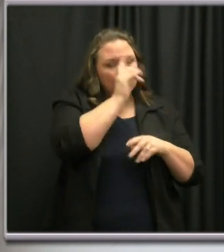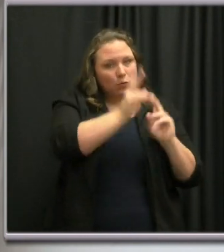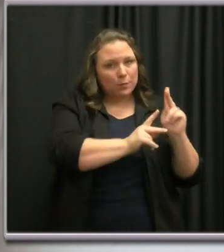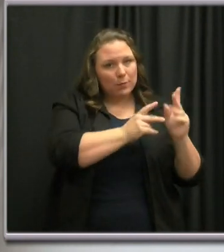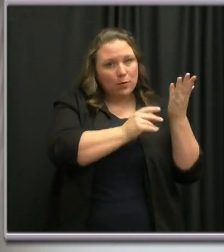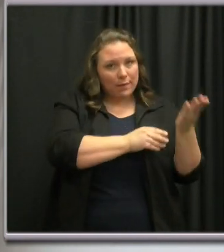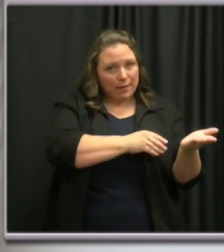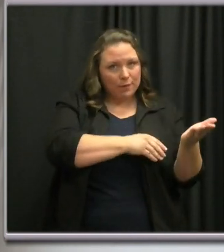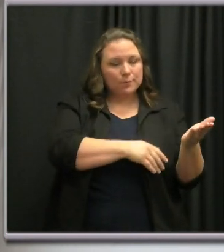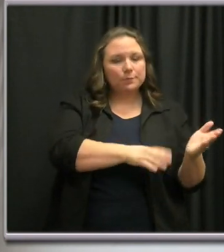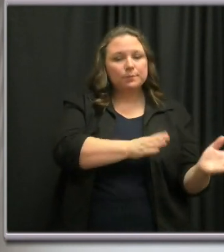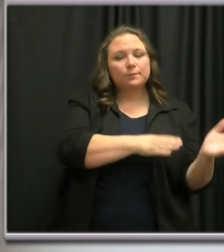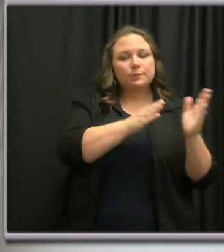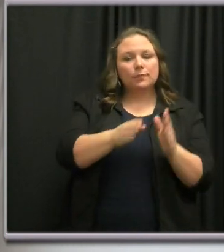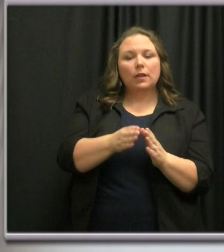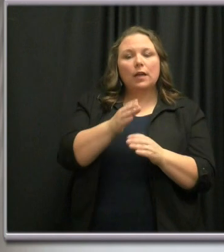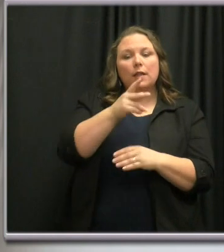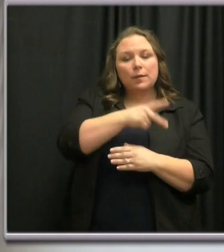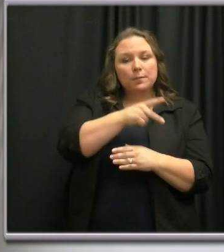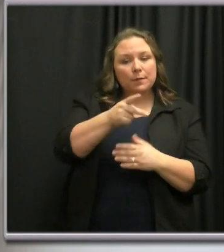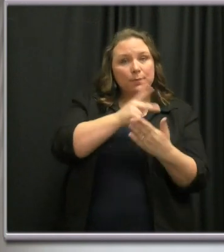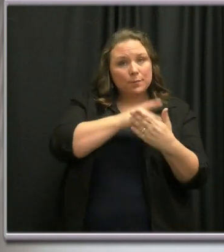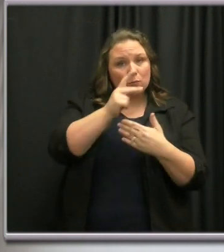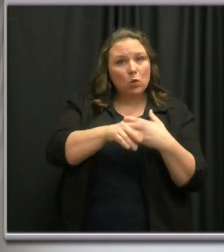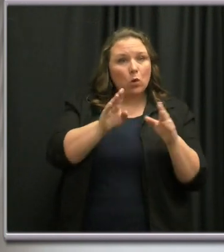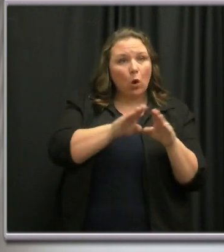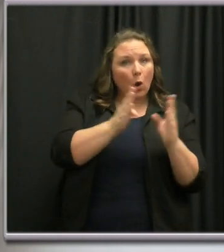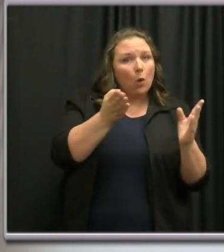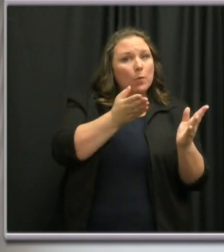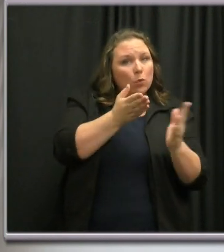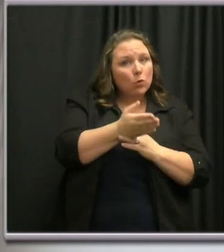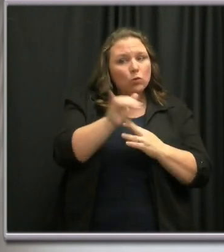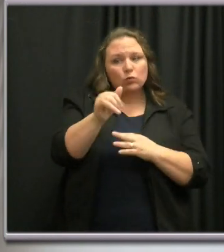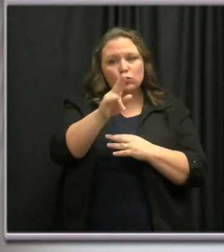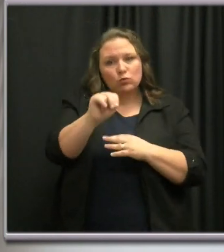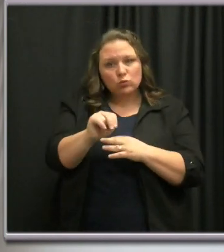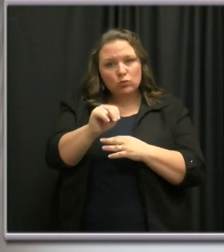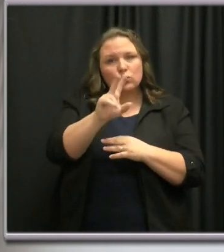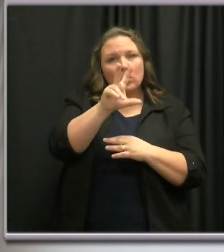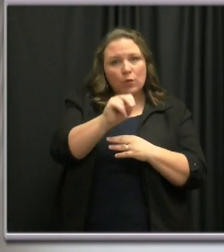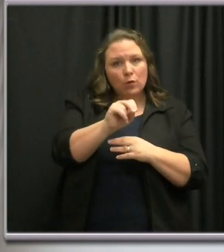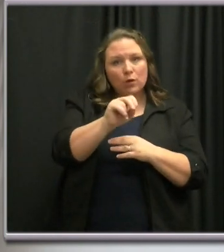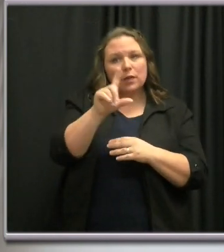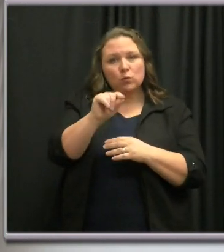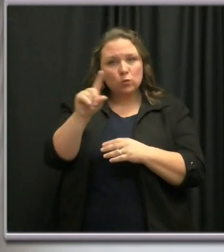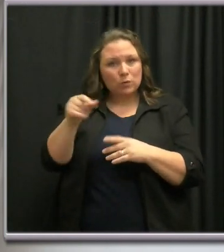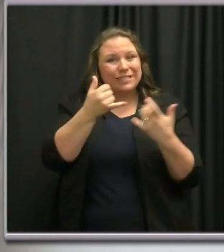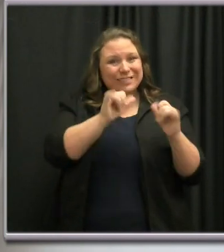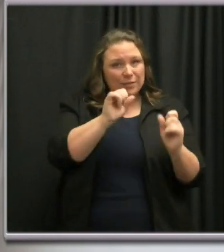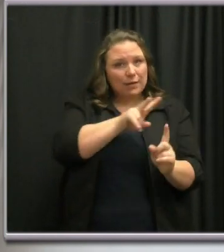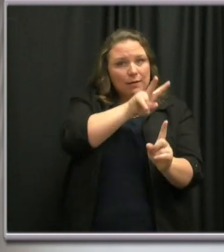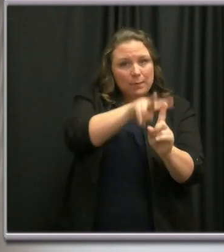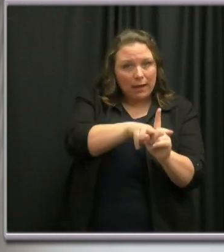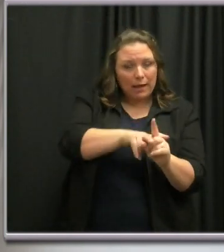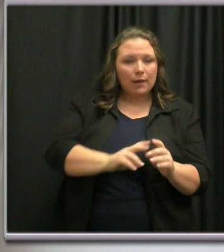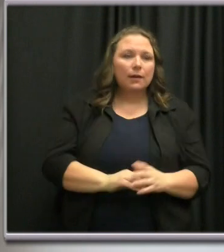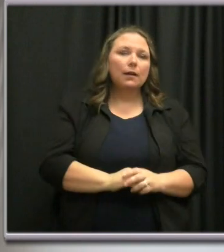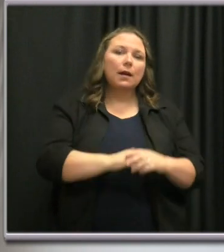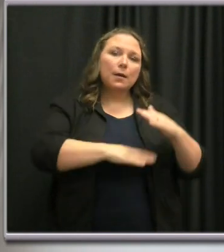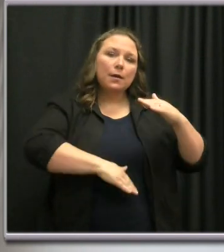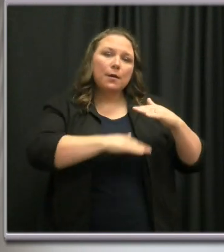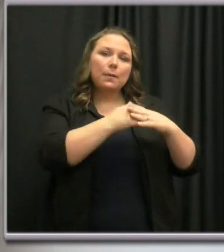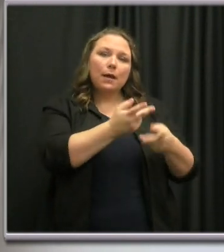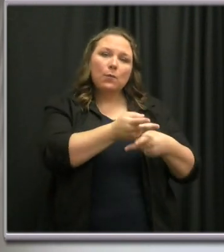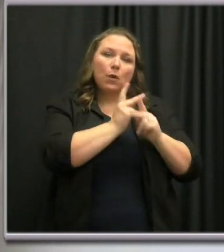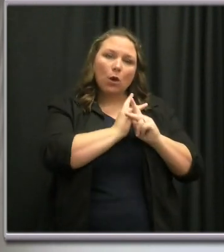The PP program is open through June 30, 2020. You can still apply, of course. The maximum loan size